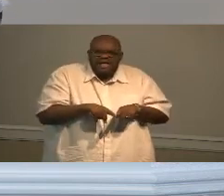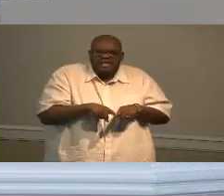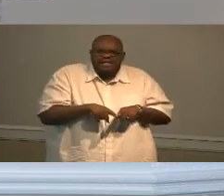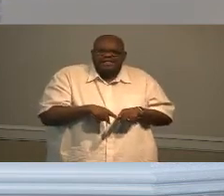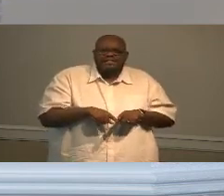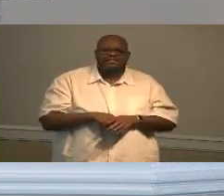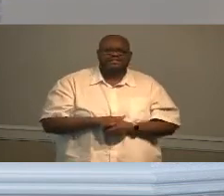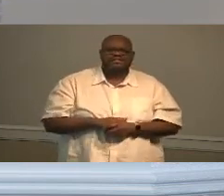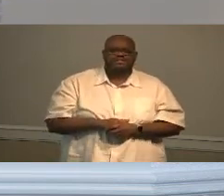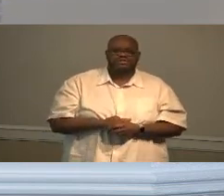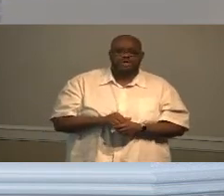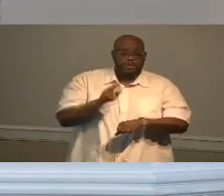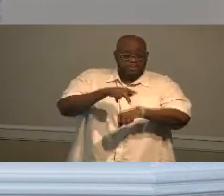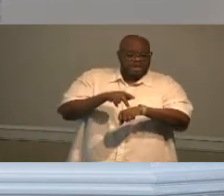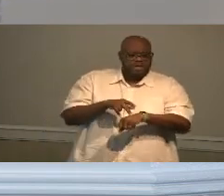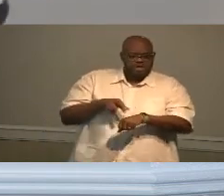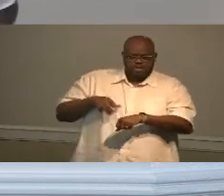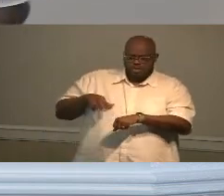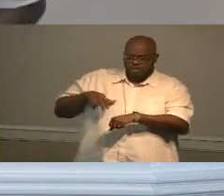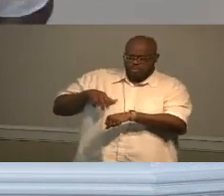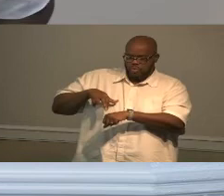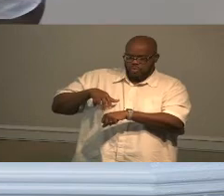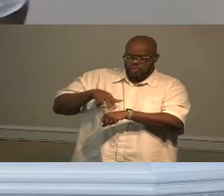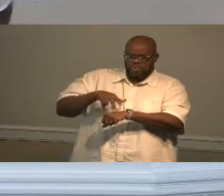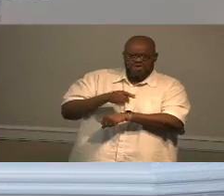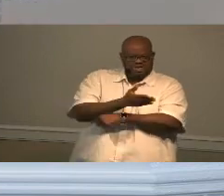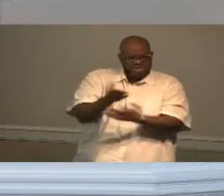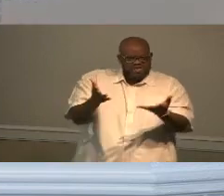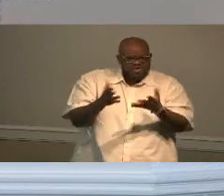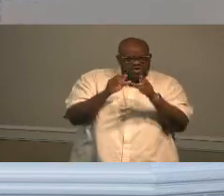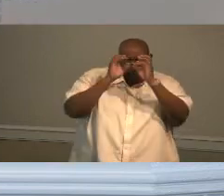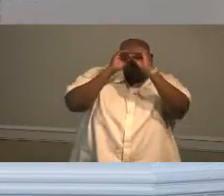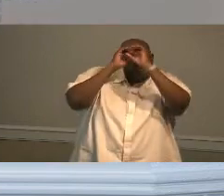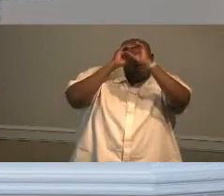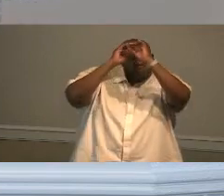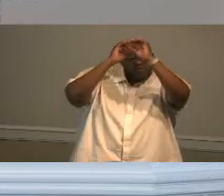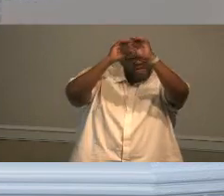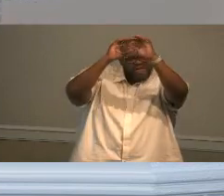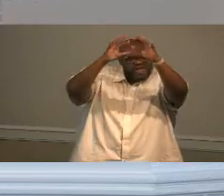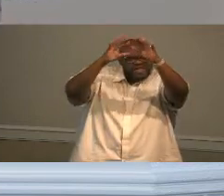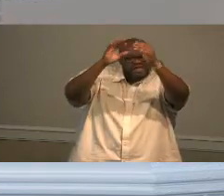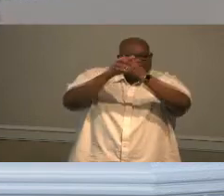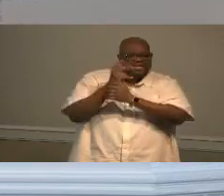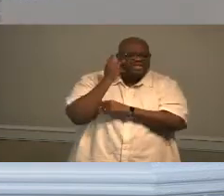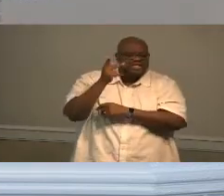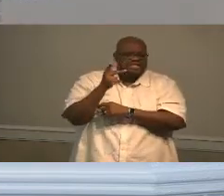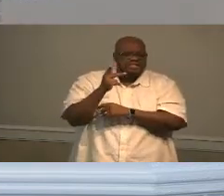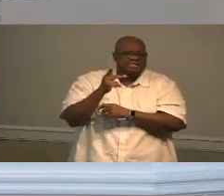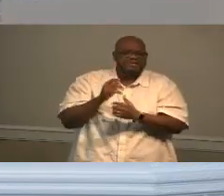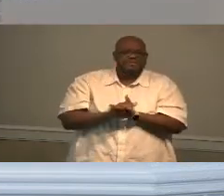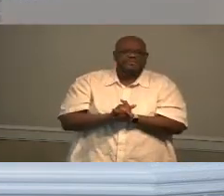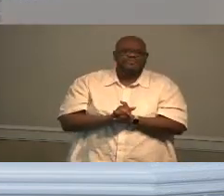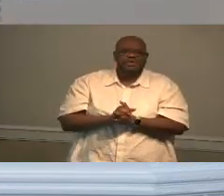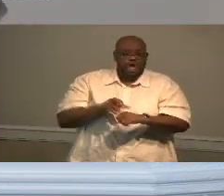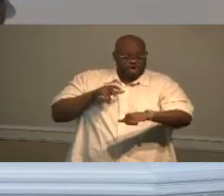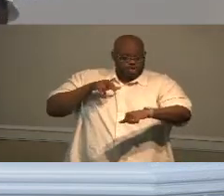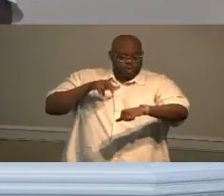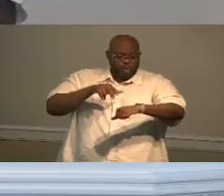He's walking. Can you see him? Can you envision it? He's walking towards the master.